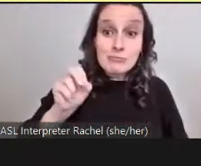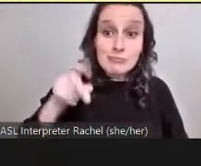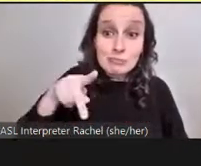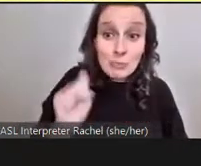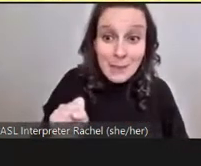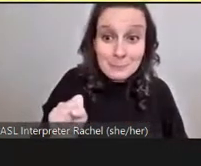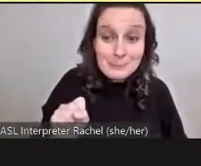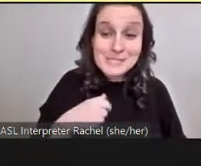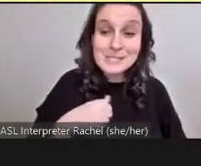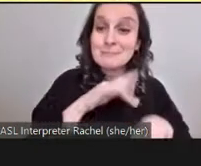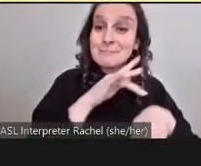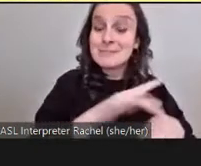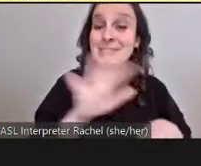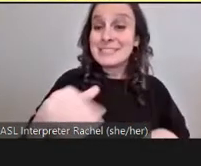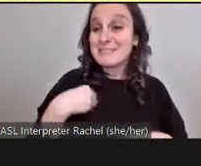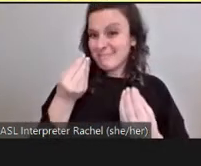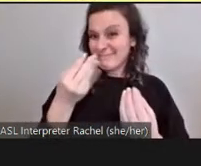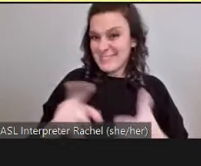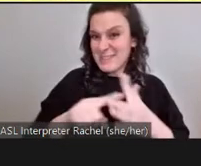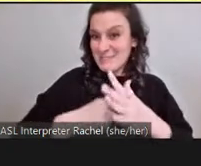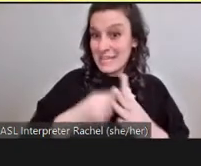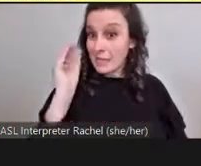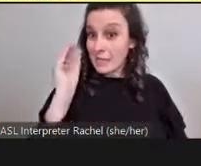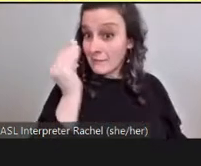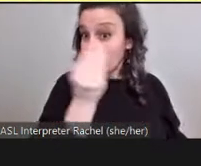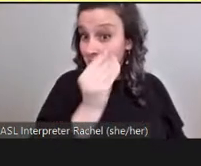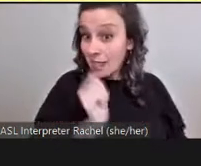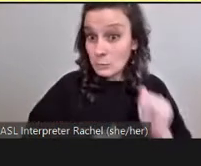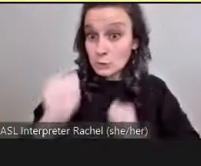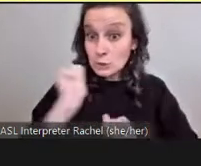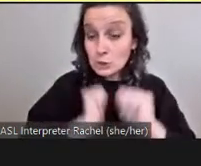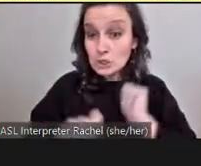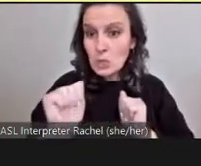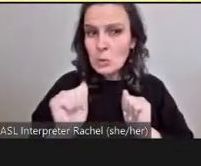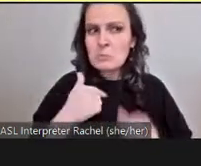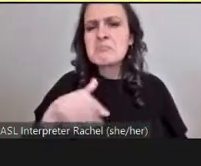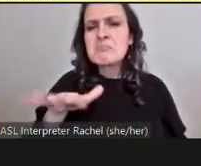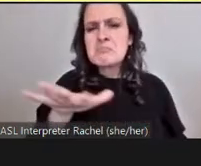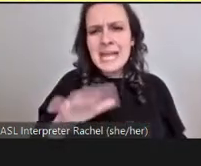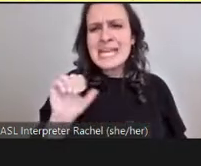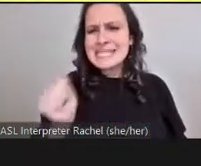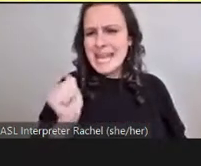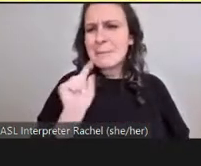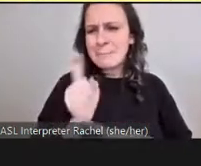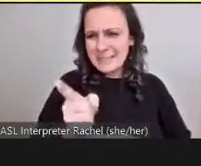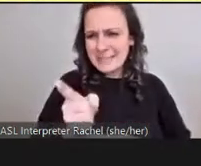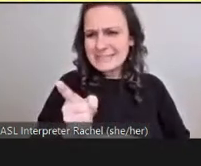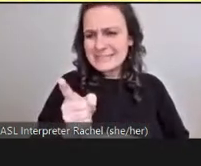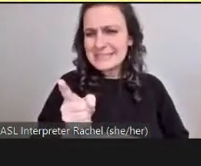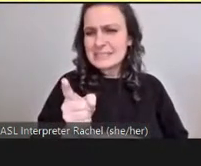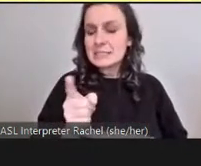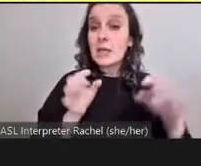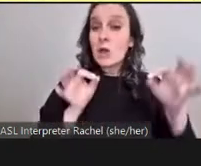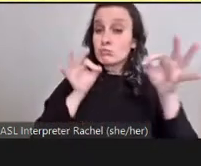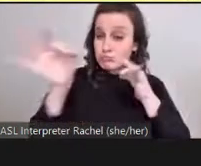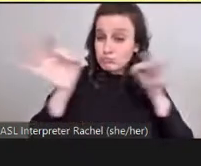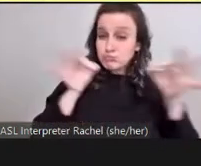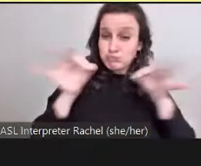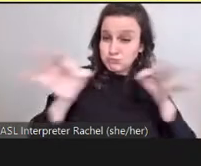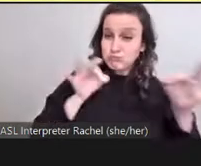of the flower show, we did about 10 minutes of describing